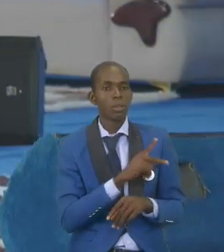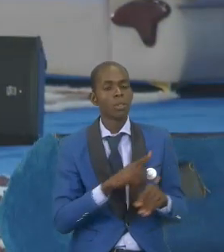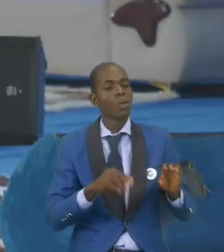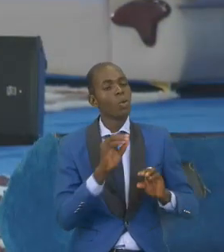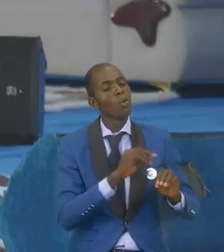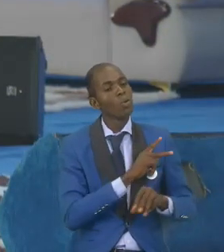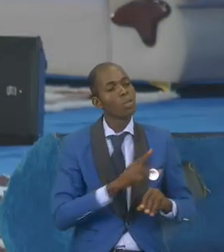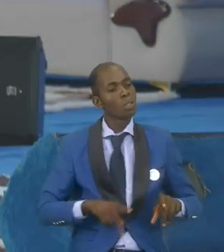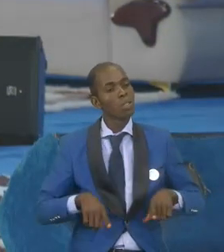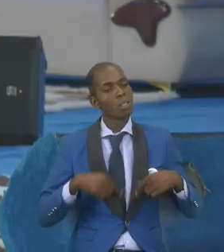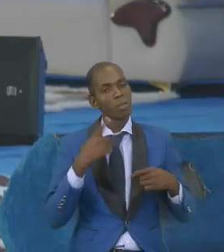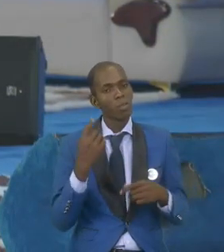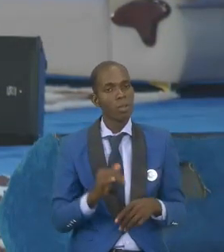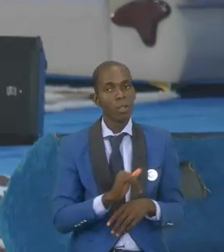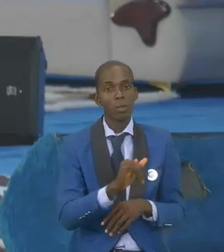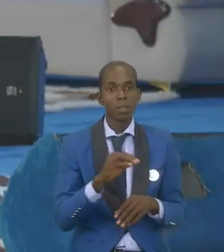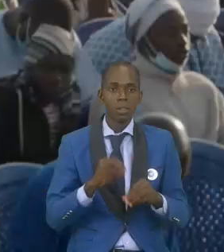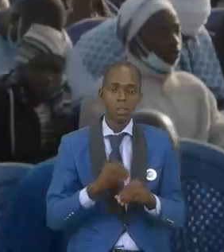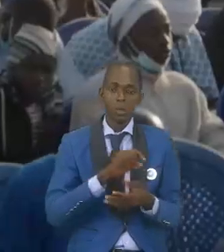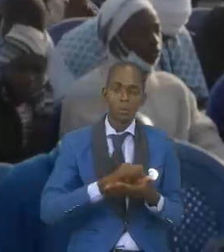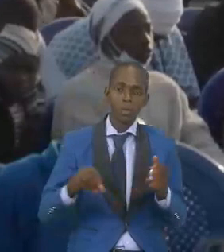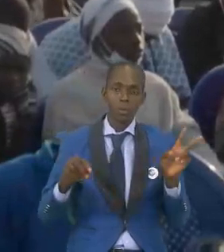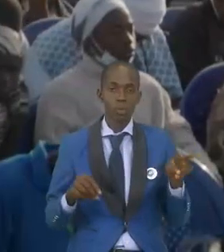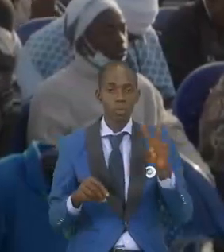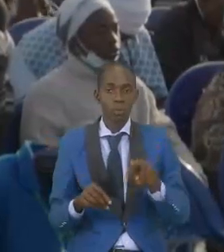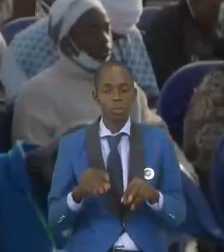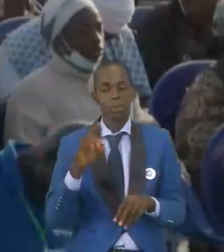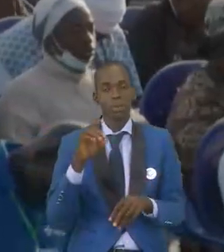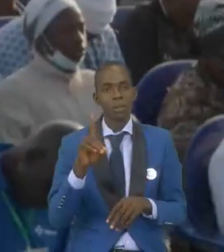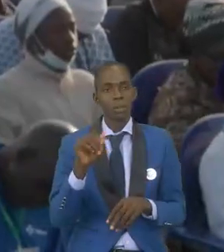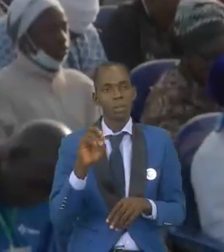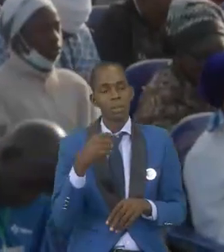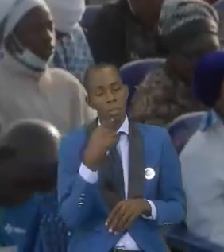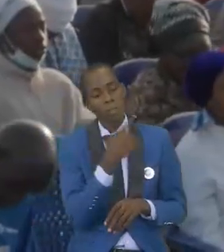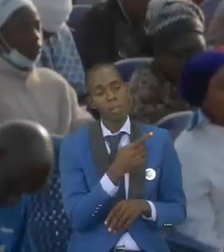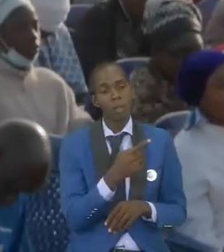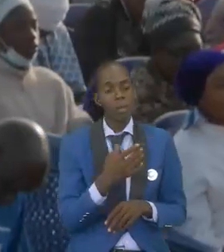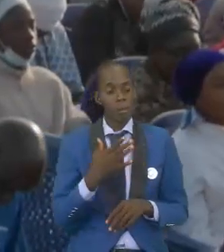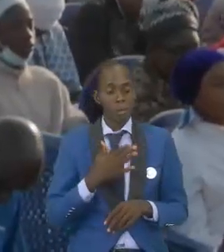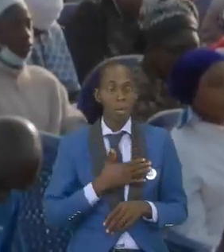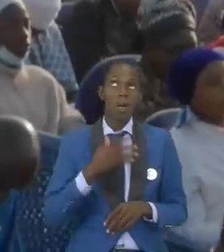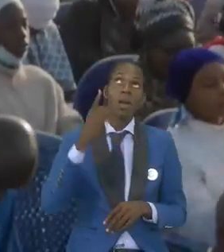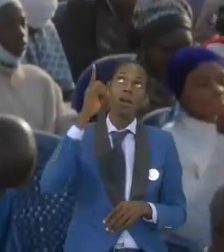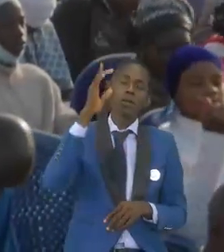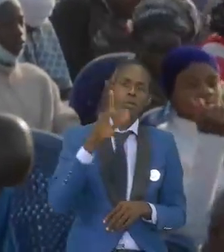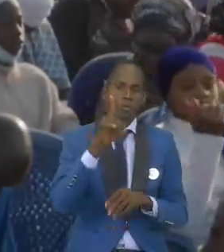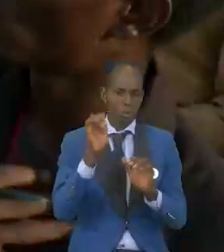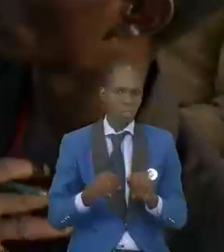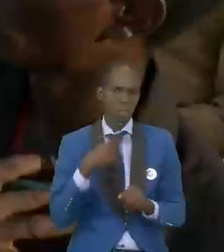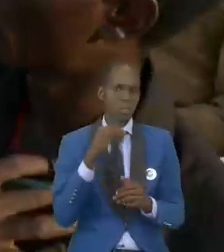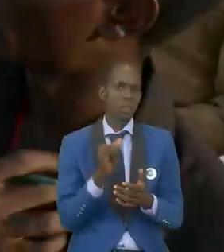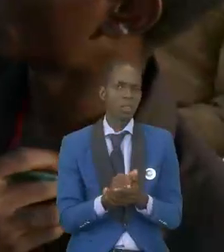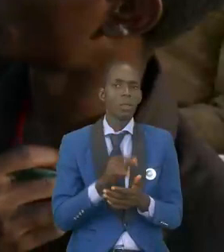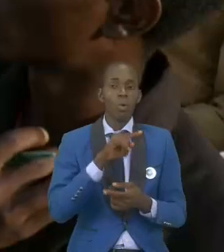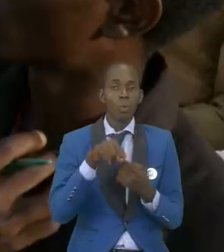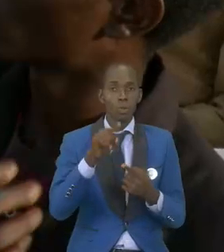king, live forever. In verse 22, it says, my God. When you can say that, when you know you are